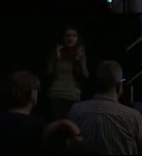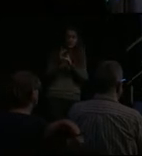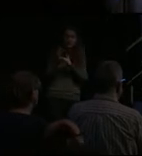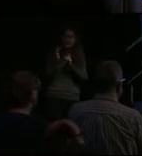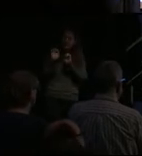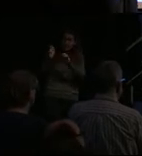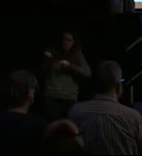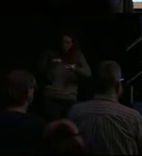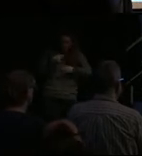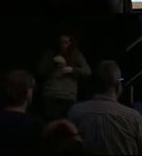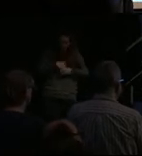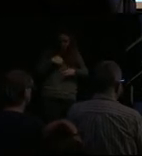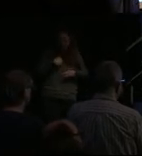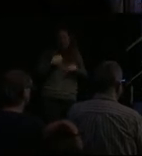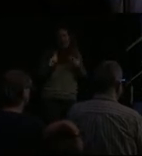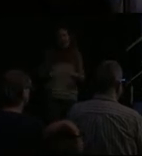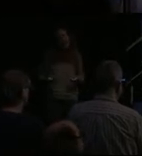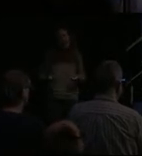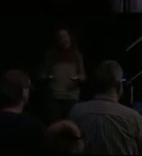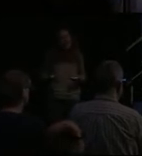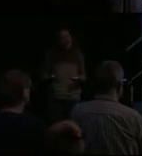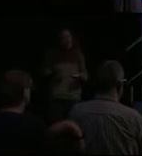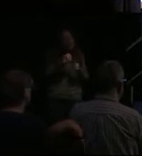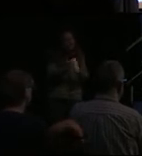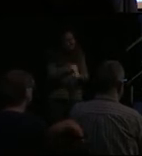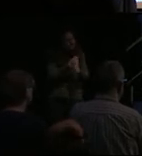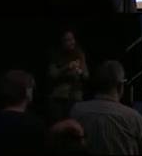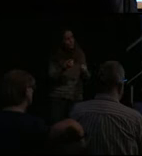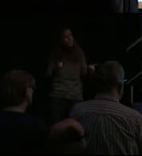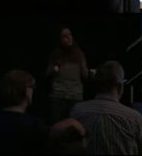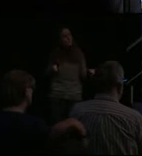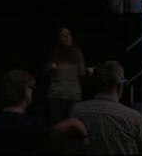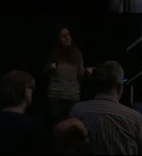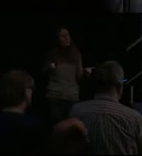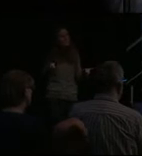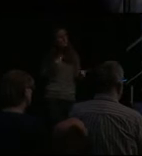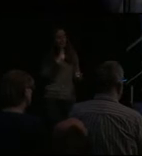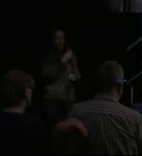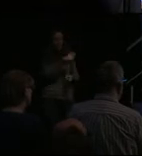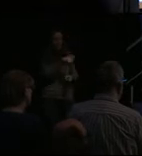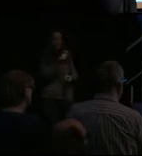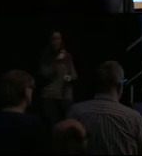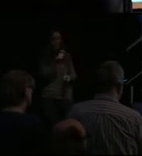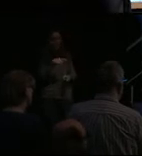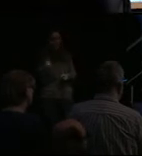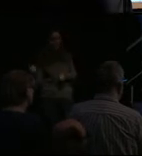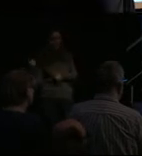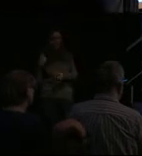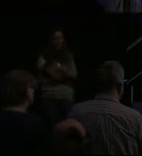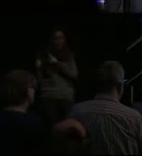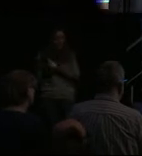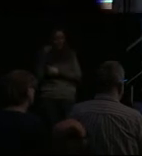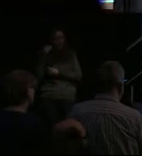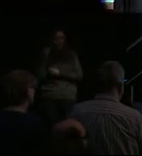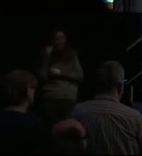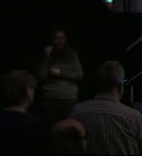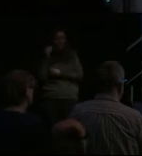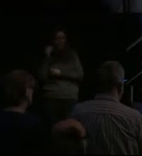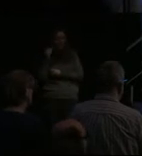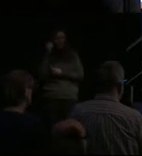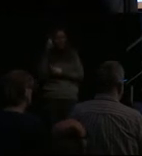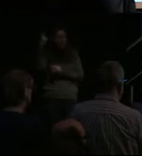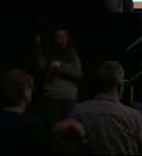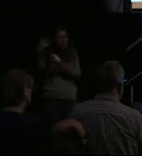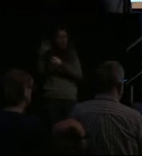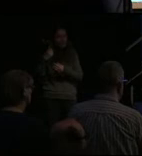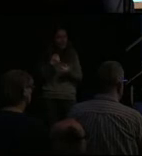your way in me now. And you know what, church? There's two people came and just whispered a few things in my ear that felt God was saying to this room.